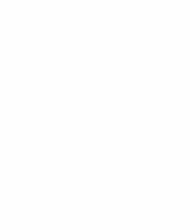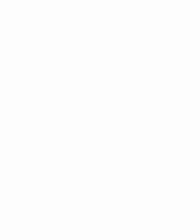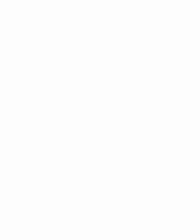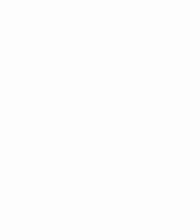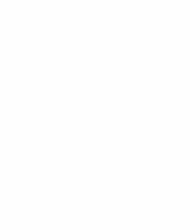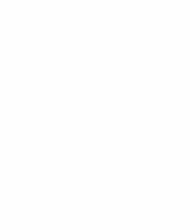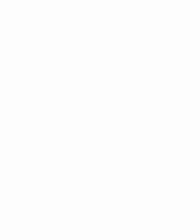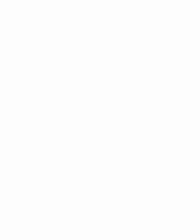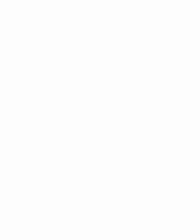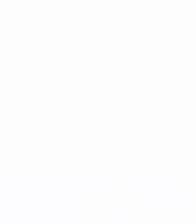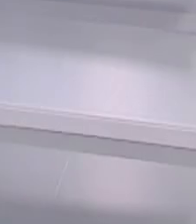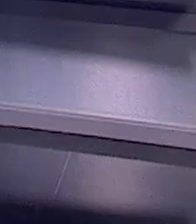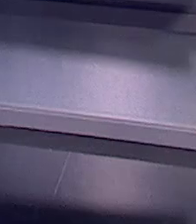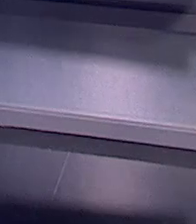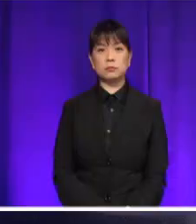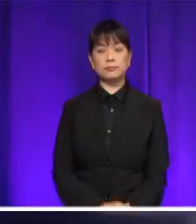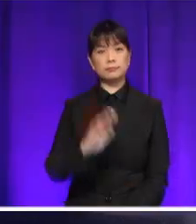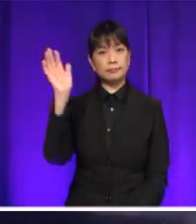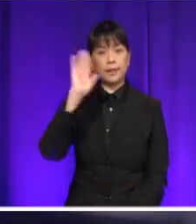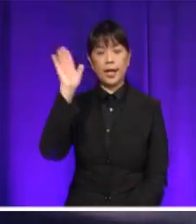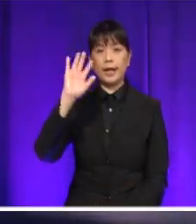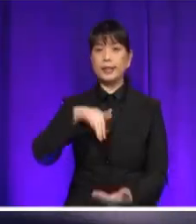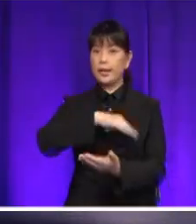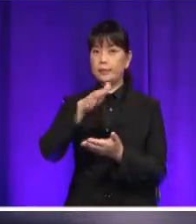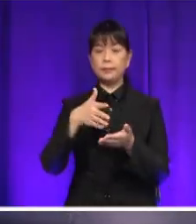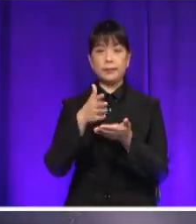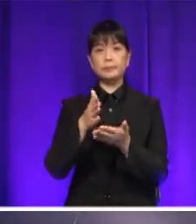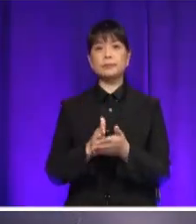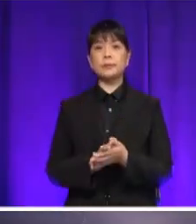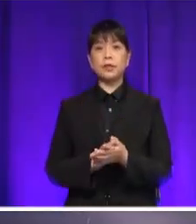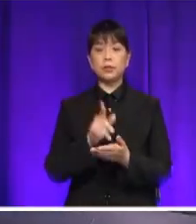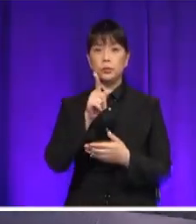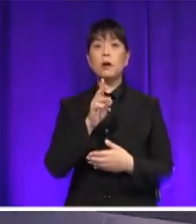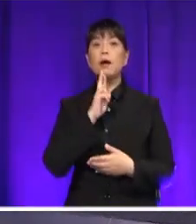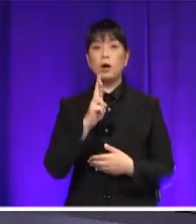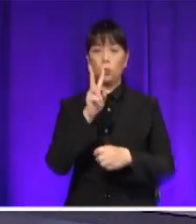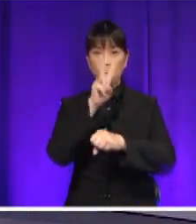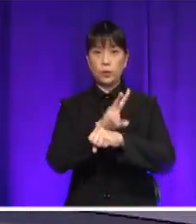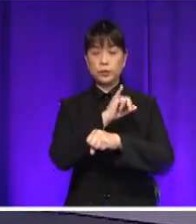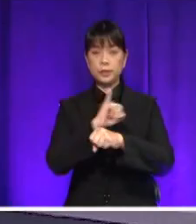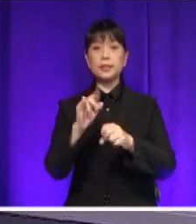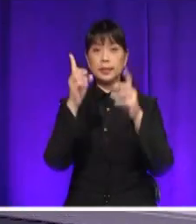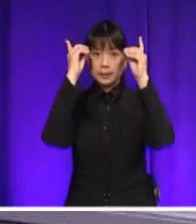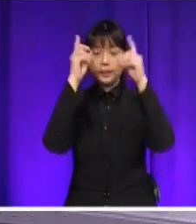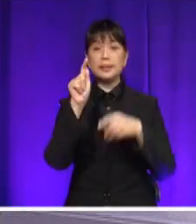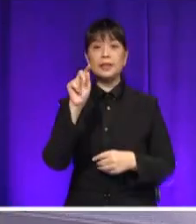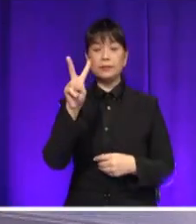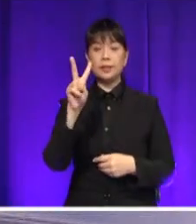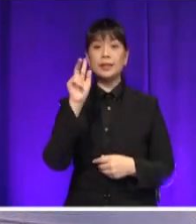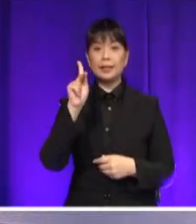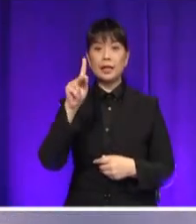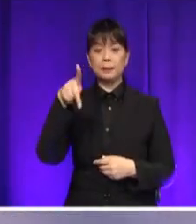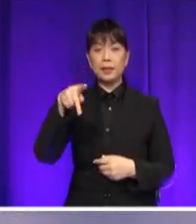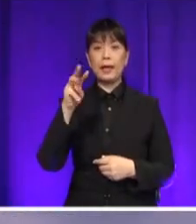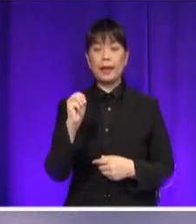DidikTV KPM. Hi everybody, you guys are watching DidikTV KPM for the upper secondary slot. My name is